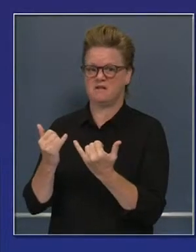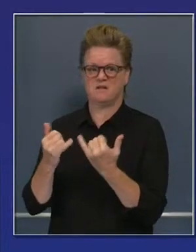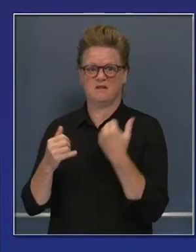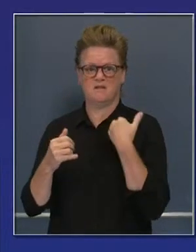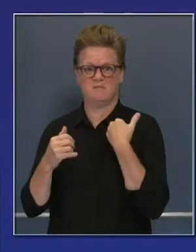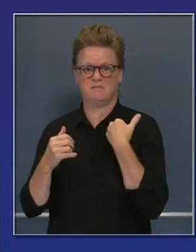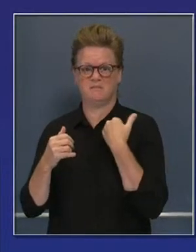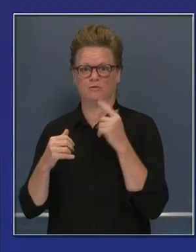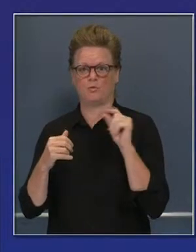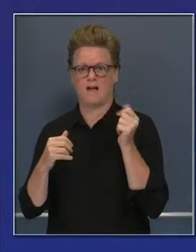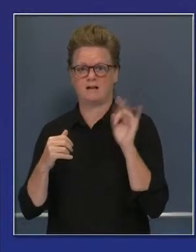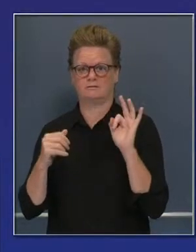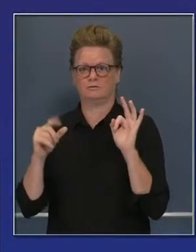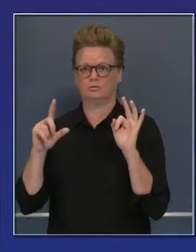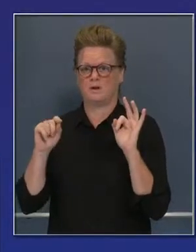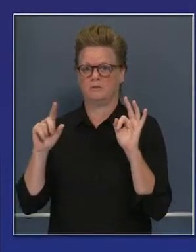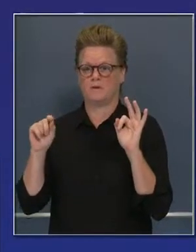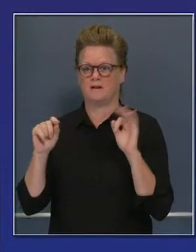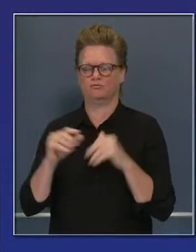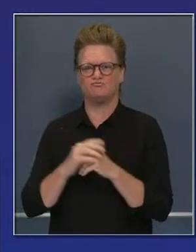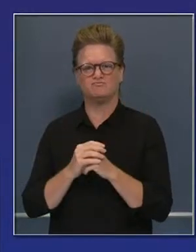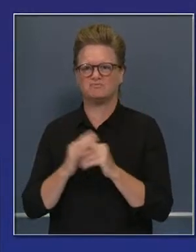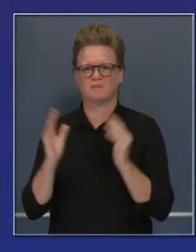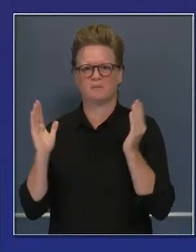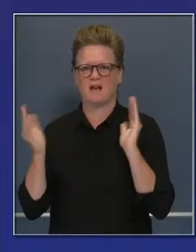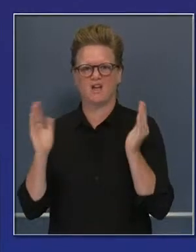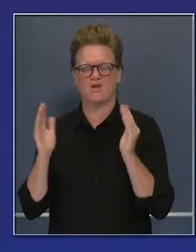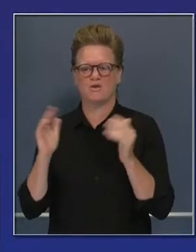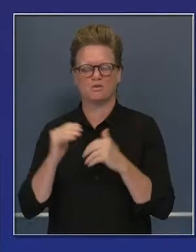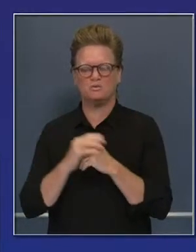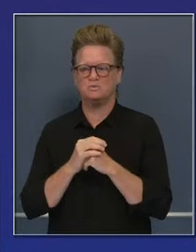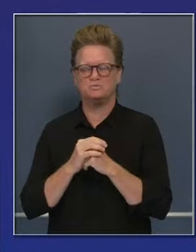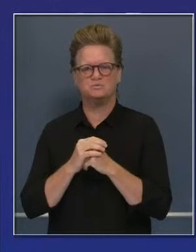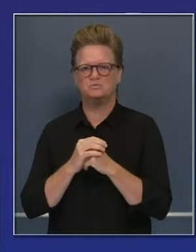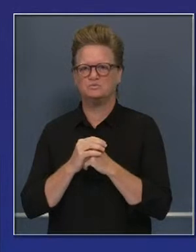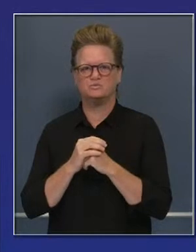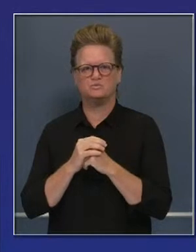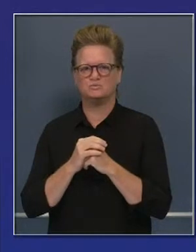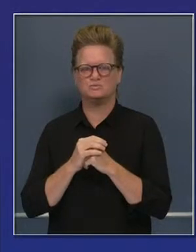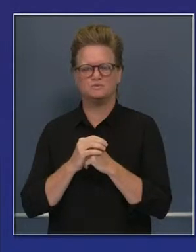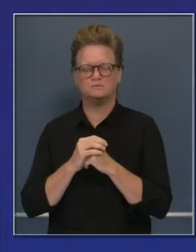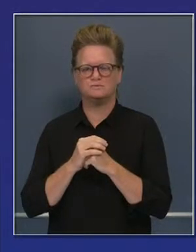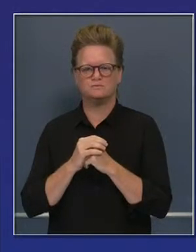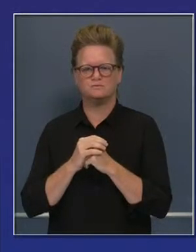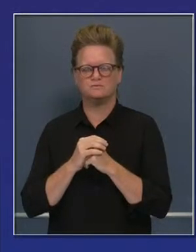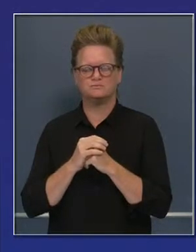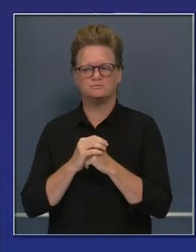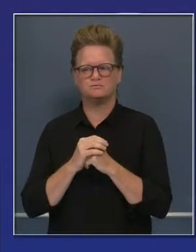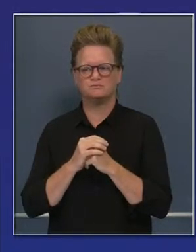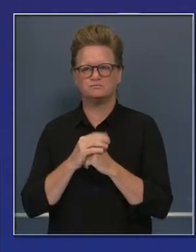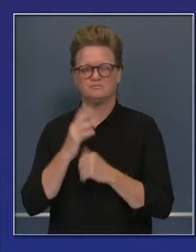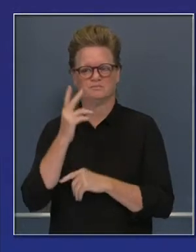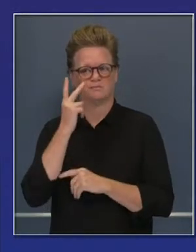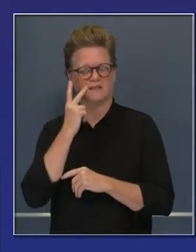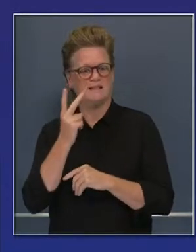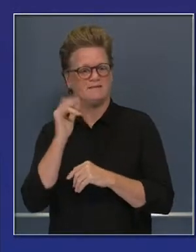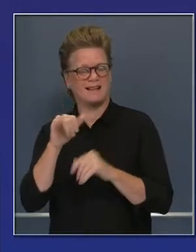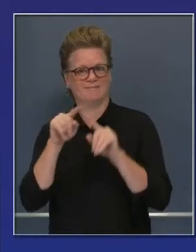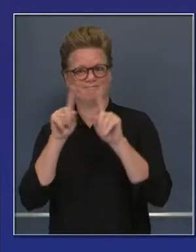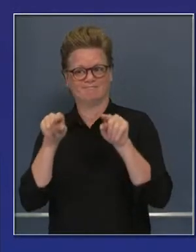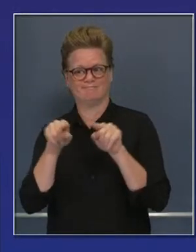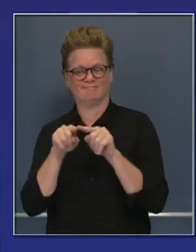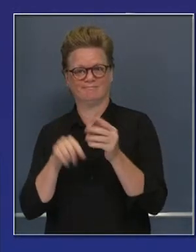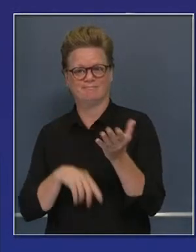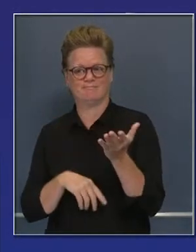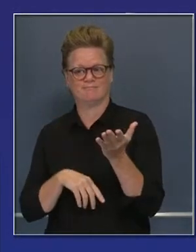2020 as a comparison to the challenges we faced in 2019. As you can see from this chart, just shy